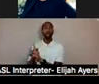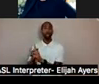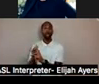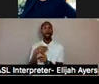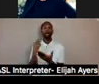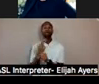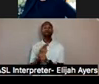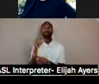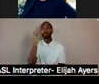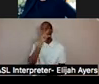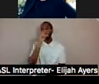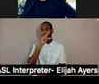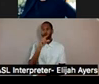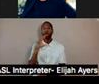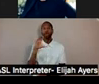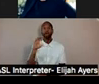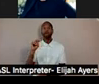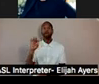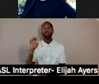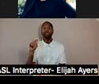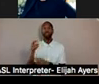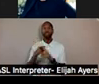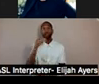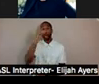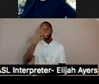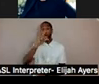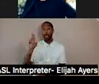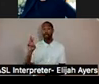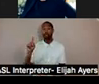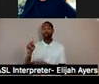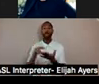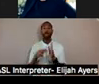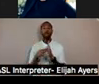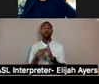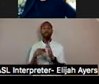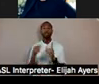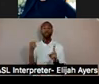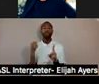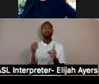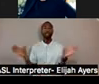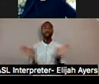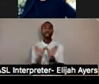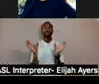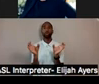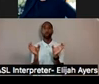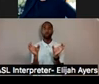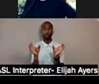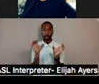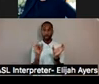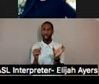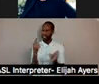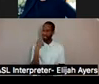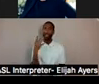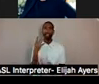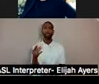Google, and conflict comes from this Latin root that means to strike together. And I thought, oh, that's interesting,